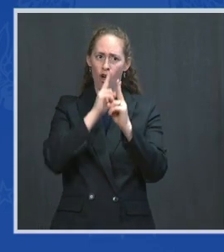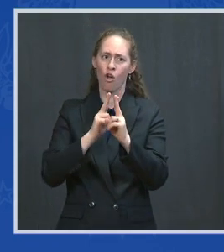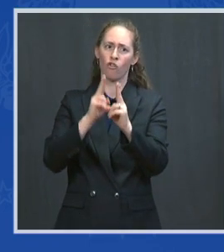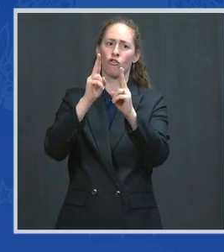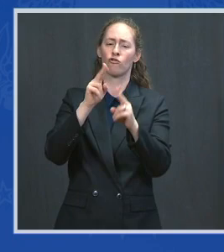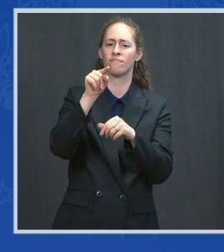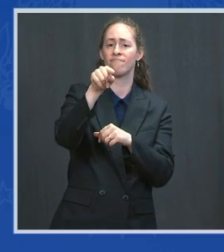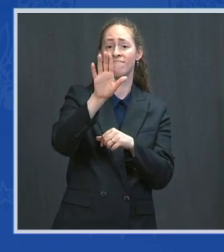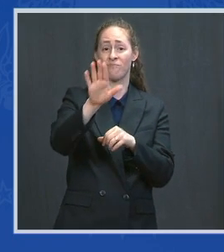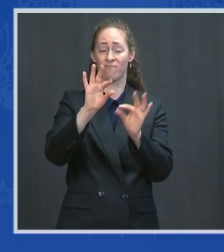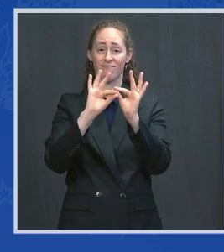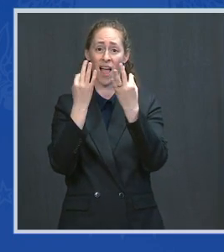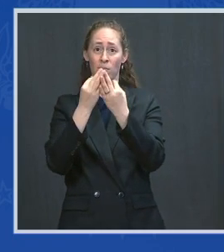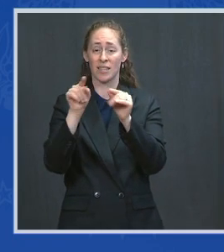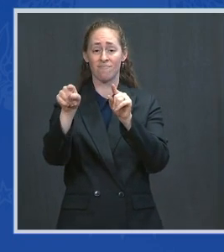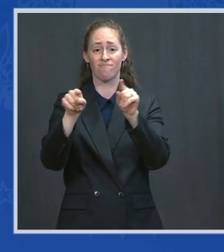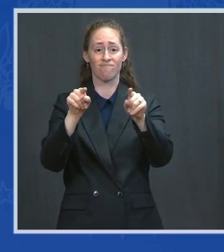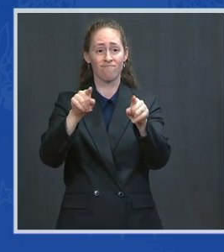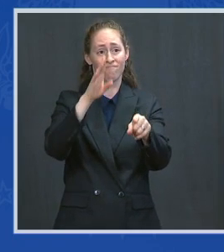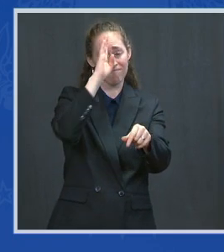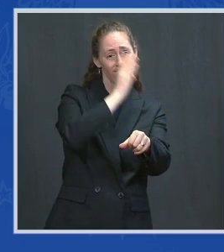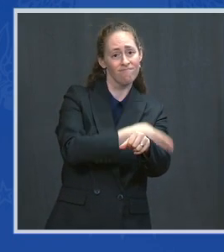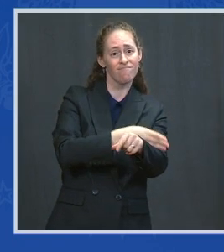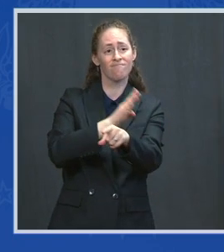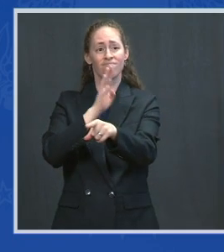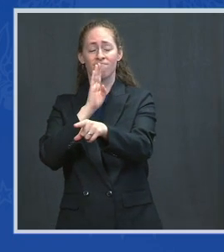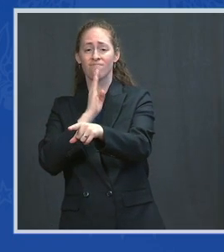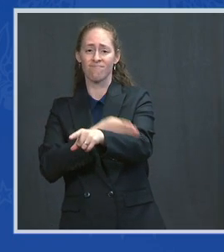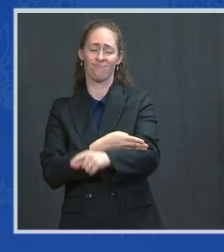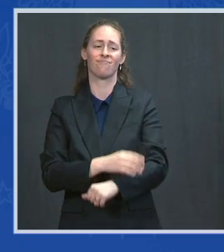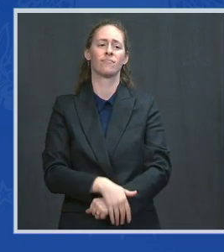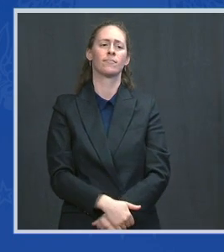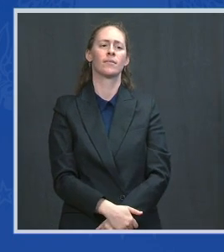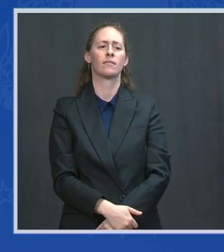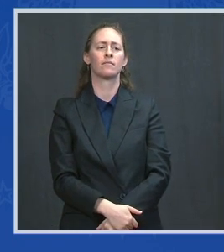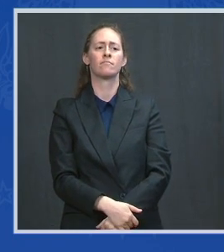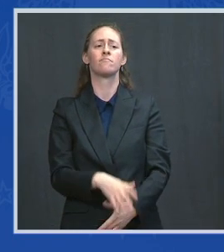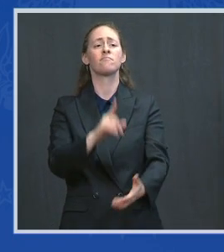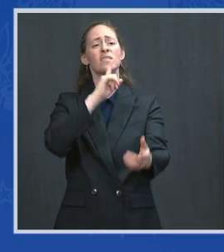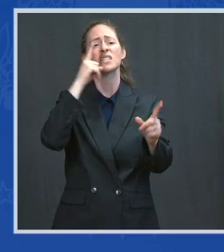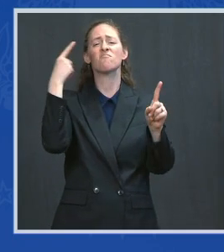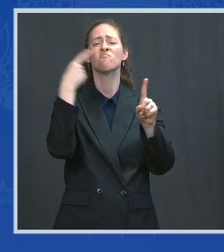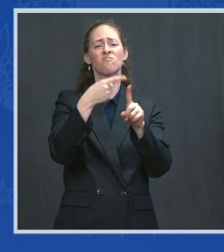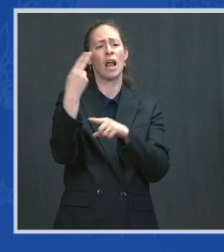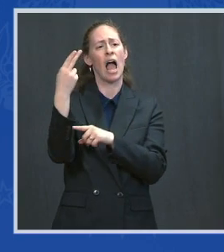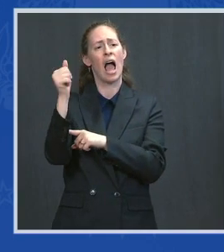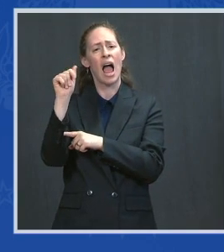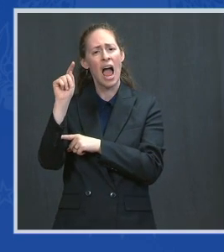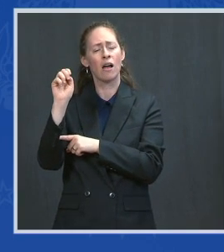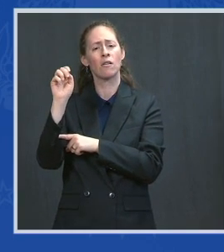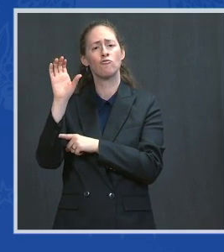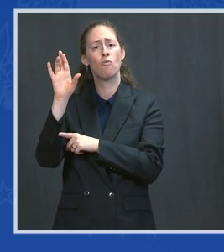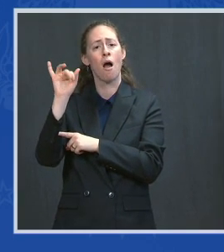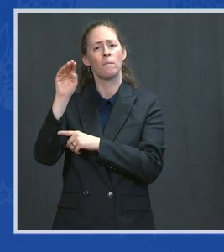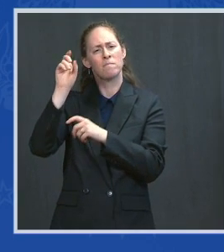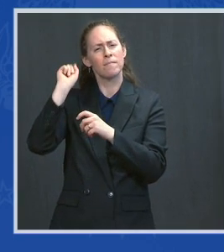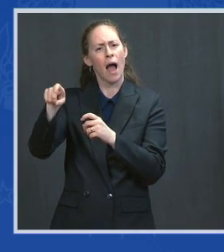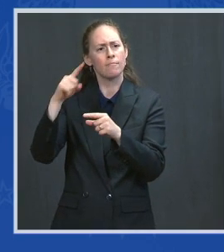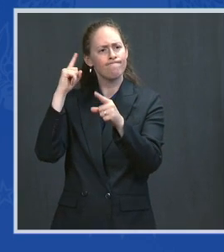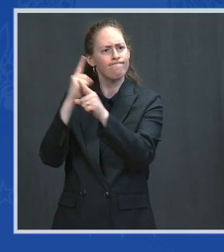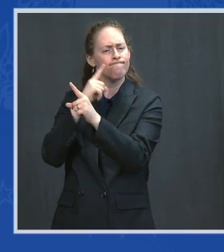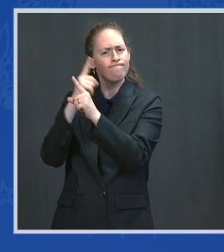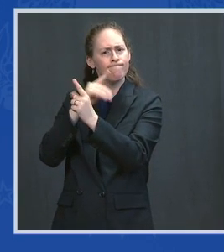more accurately counted and reported, and hopefully leading to a continued focus on ending these